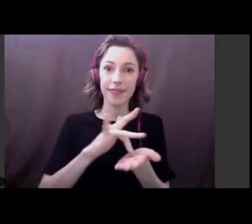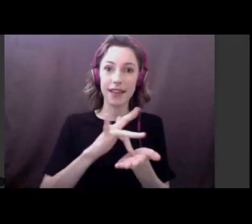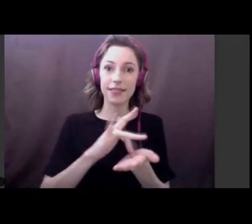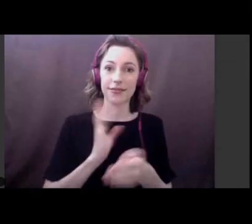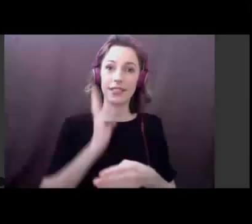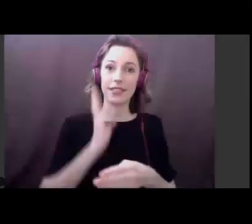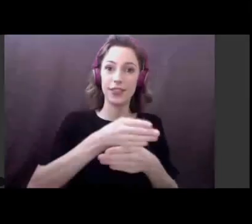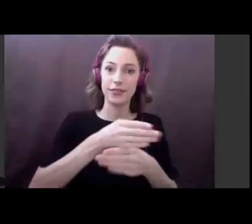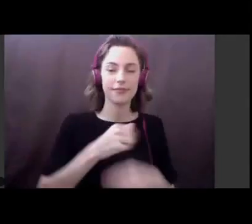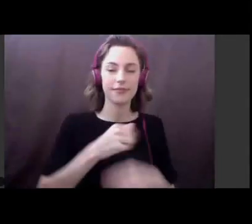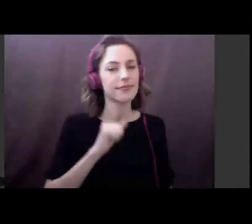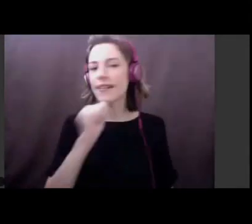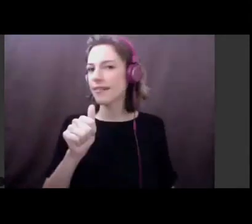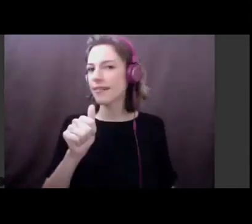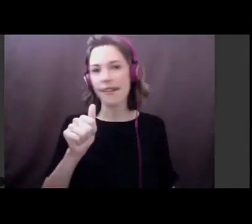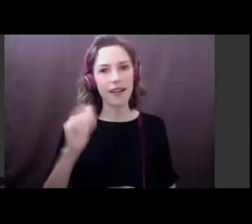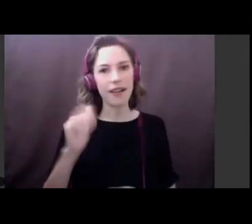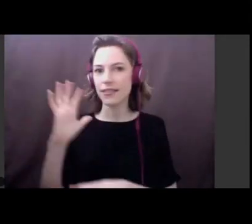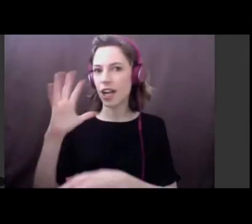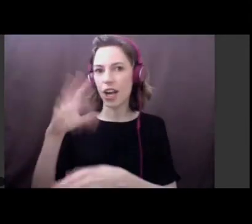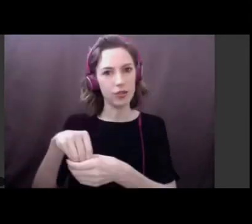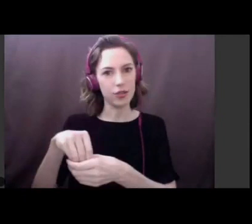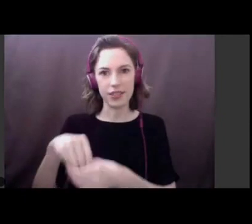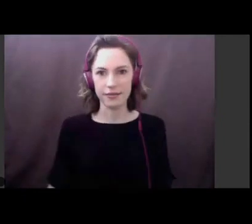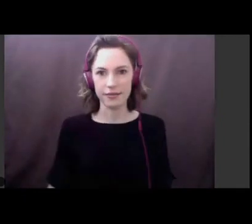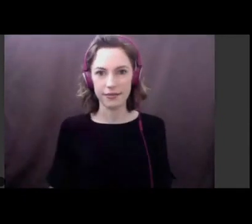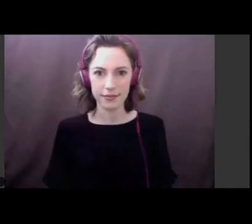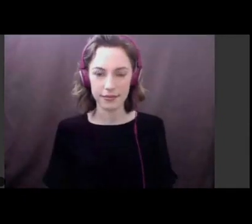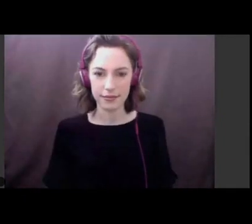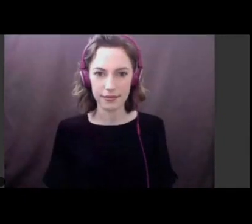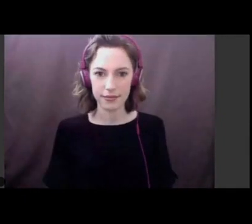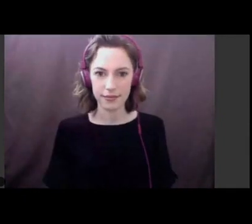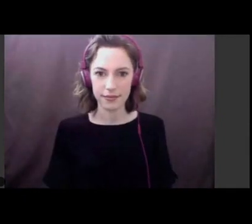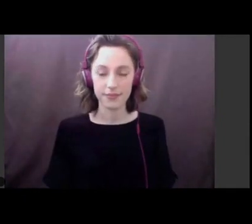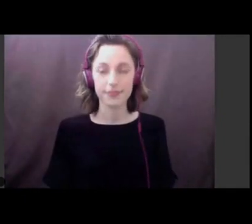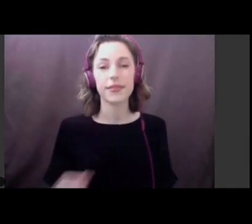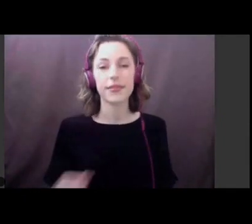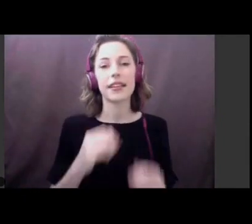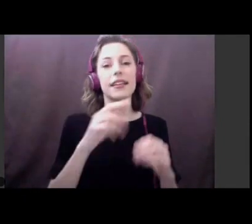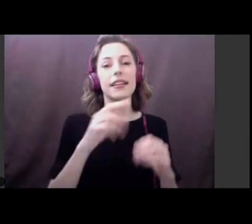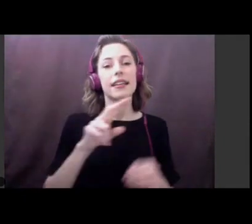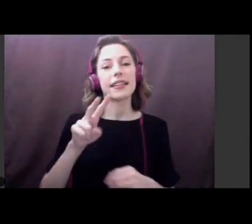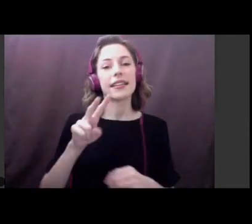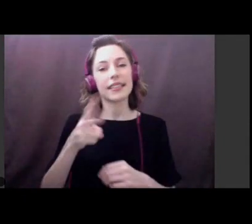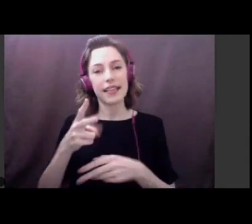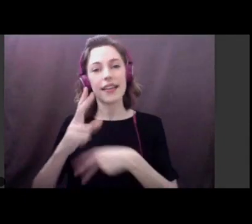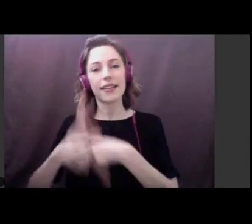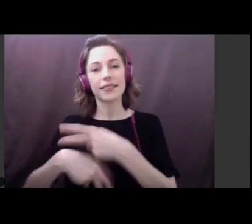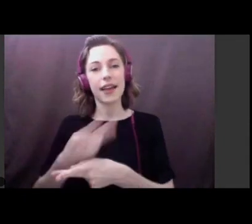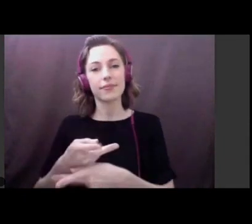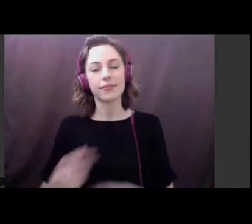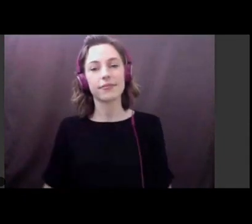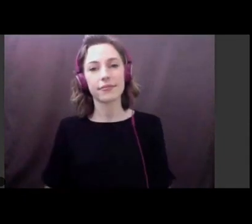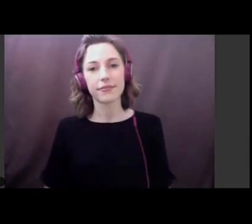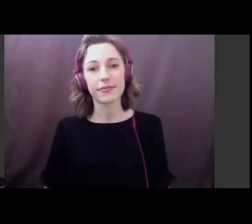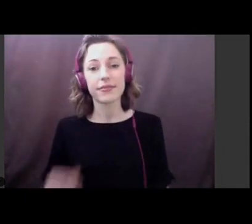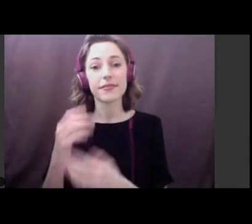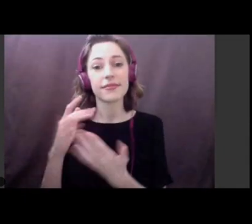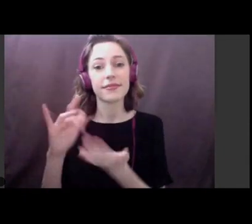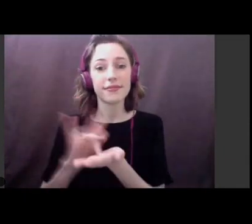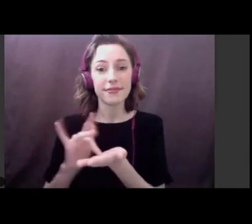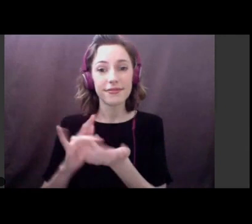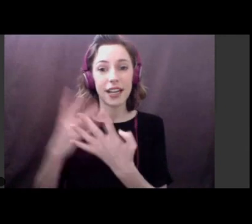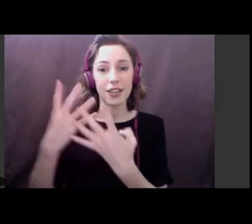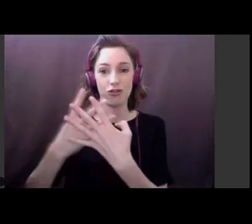done on individuals to identify and diagnose their medical conditions. So there we have, instead of asking someone if they have hypertension,